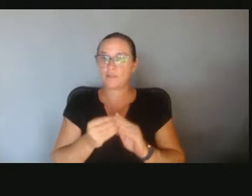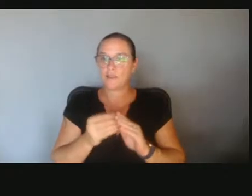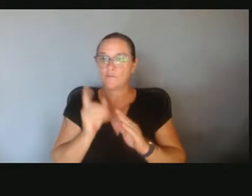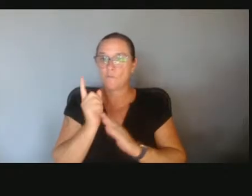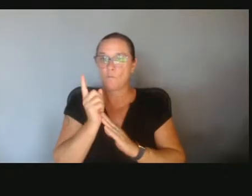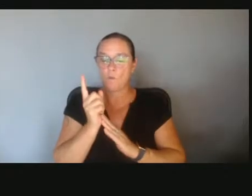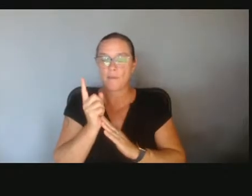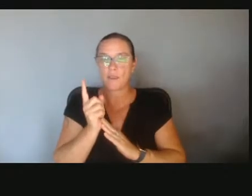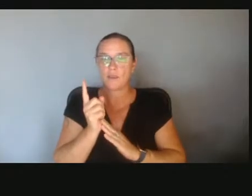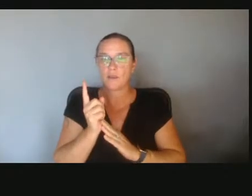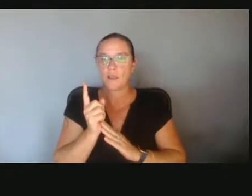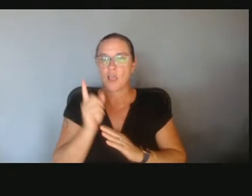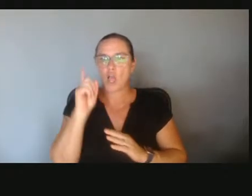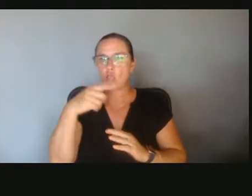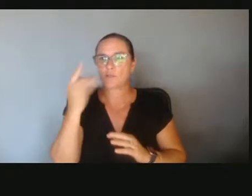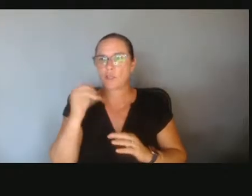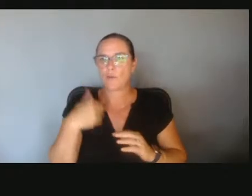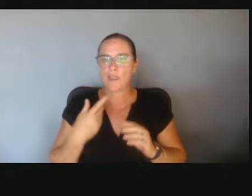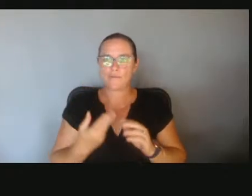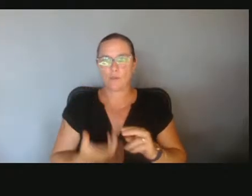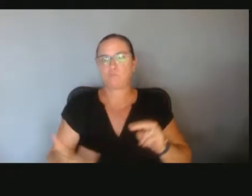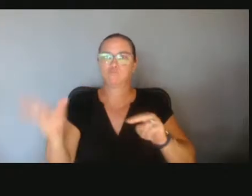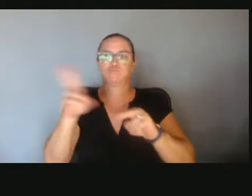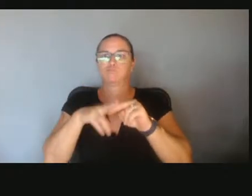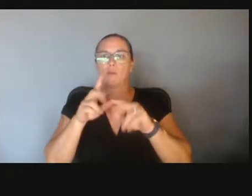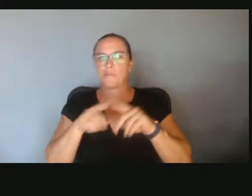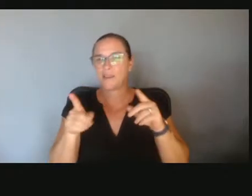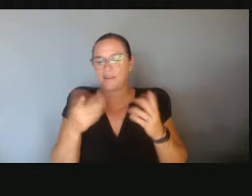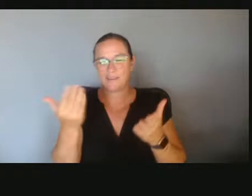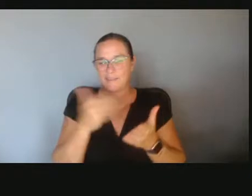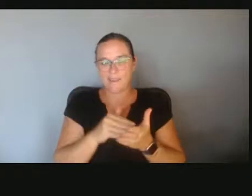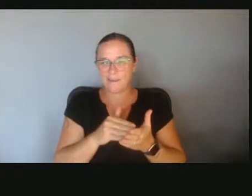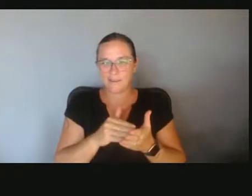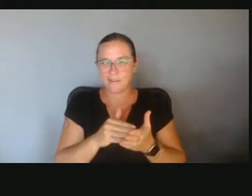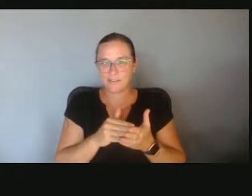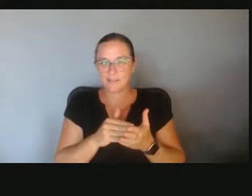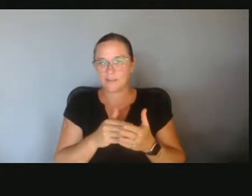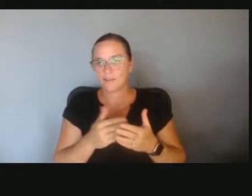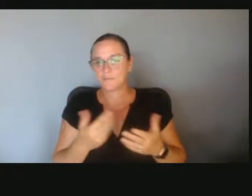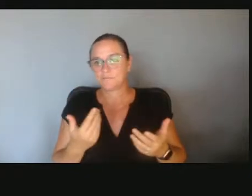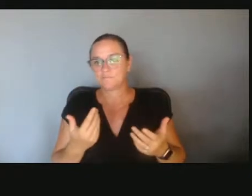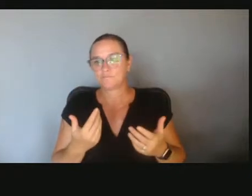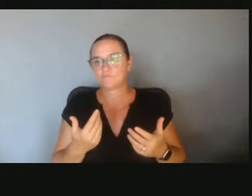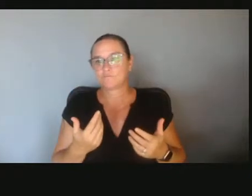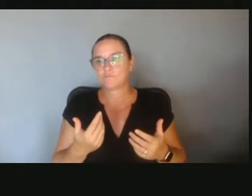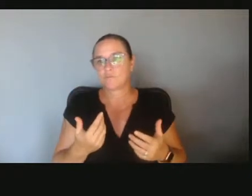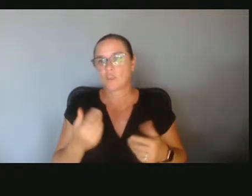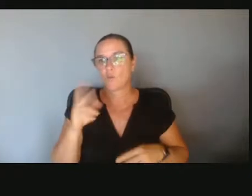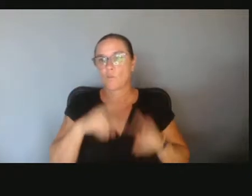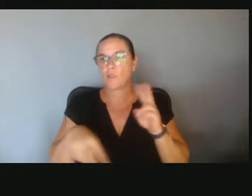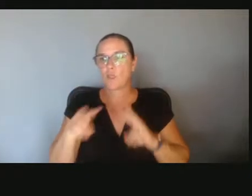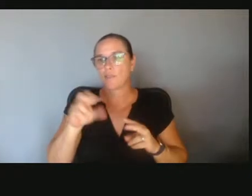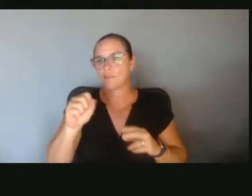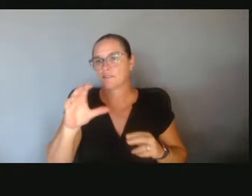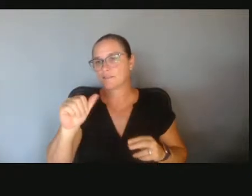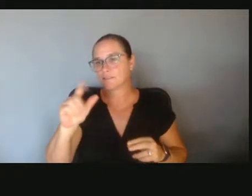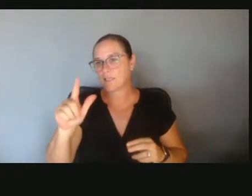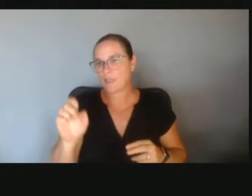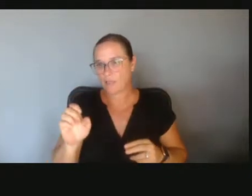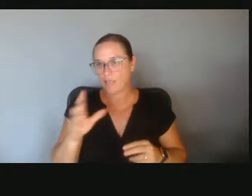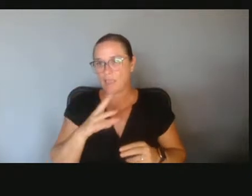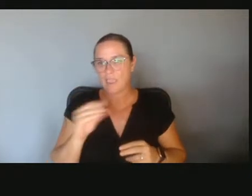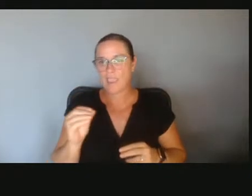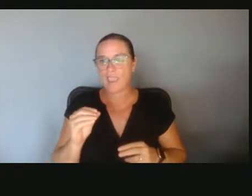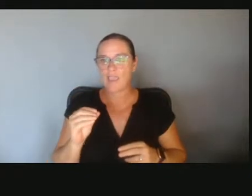looks like we have a giant jump right here. But once again, as with every other indicator, we have to look at the scale here. And in total,